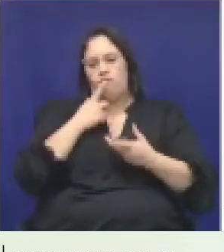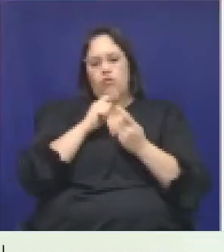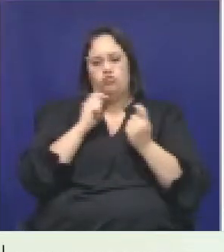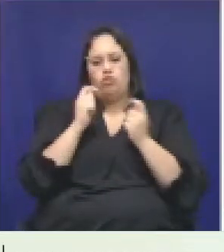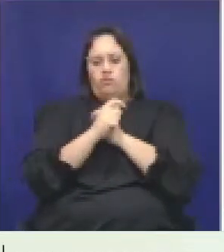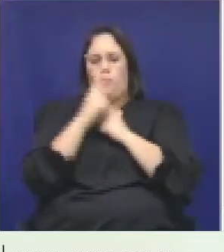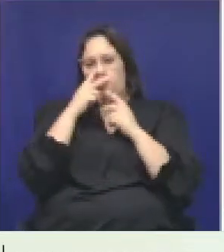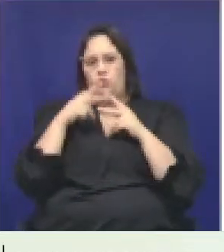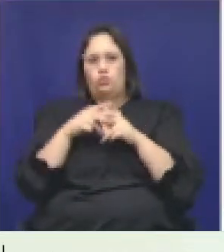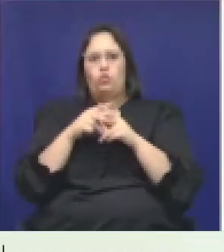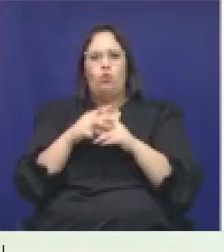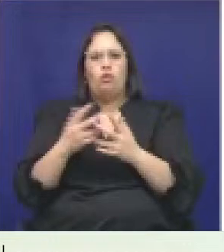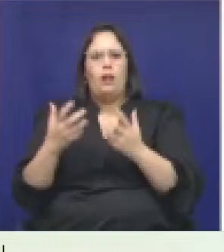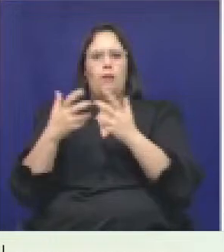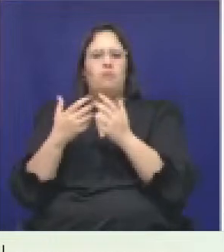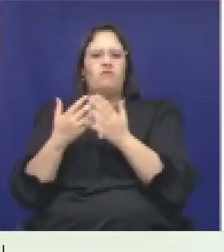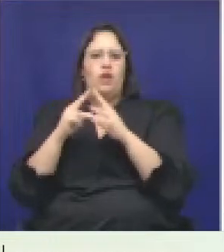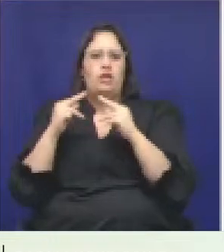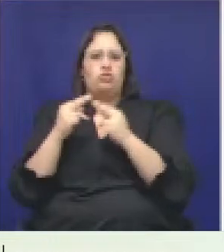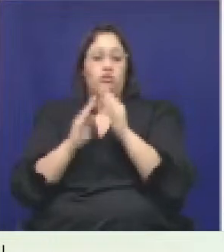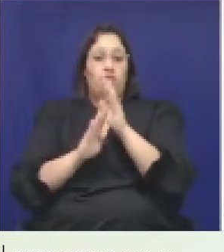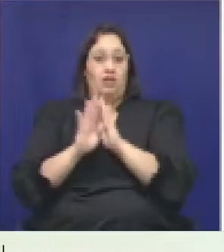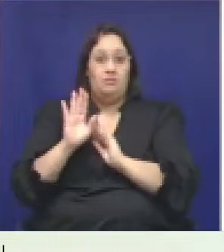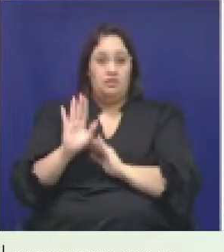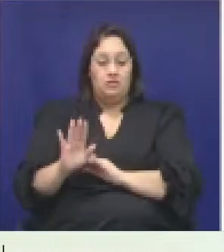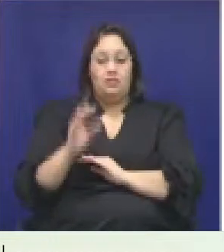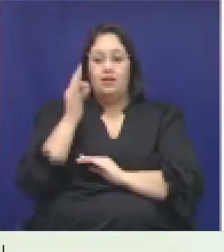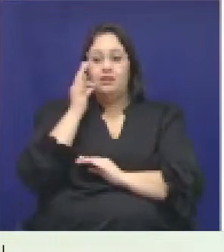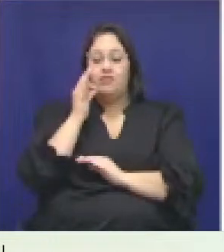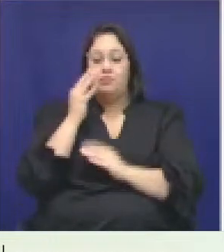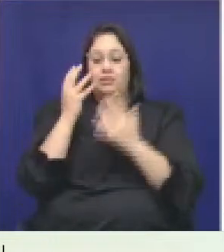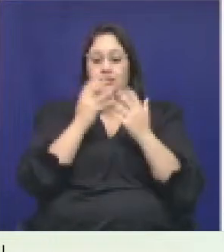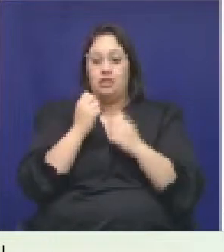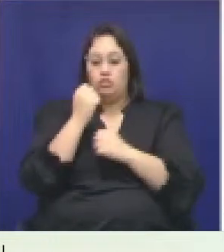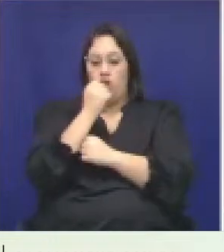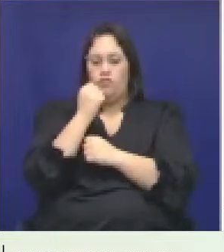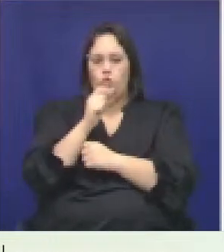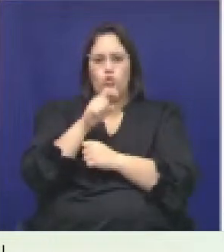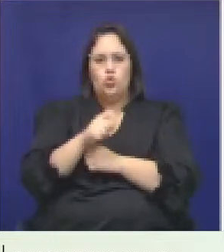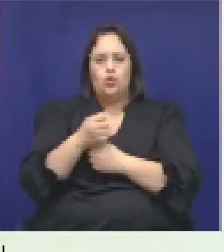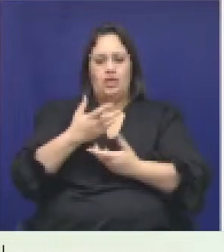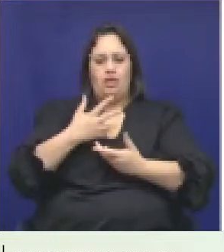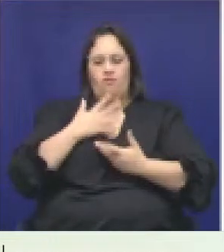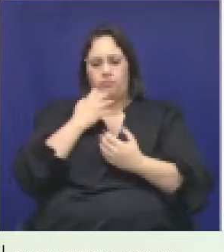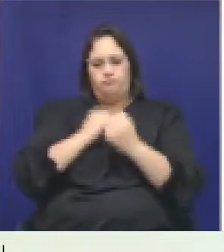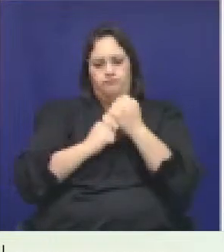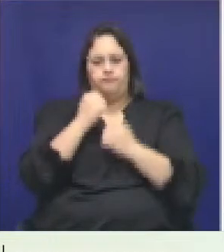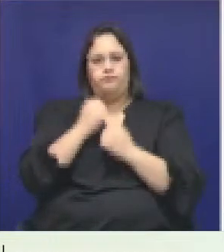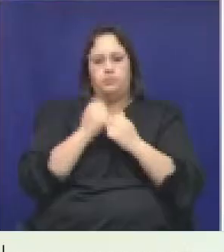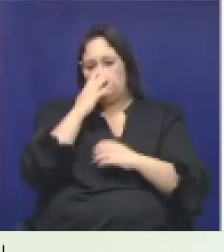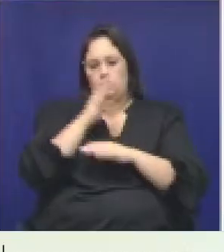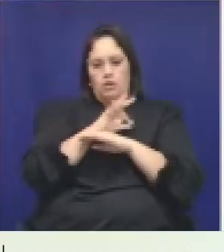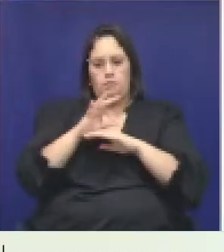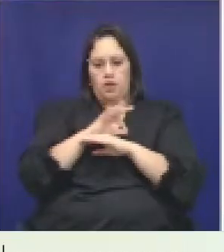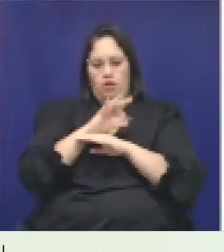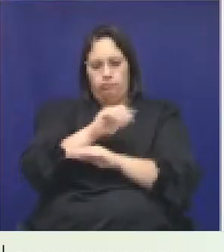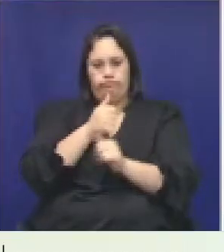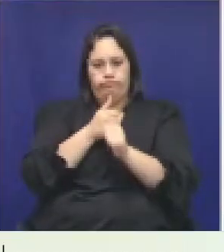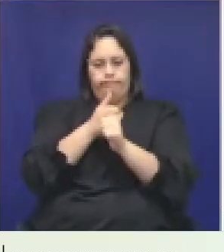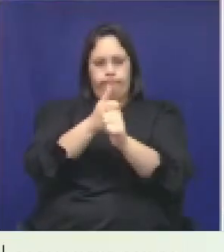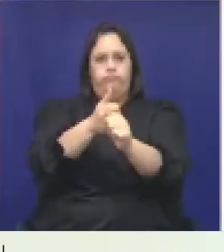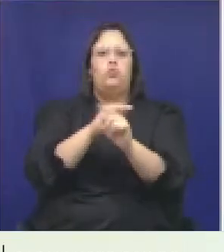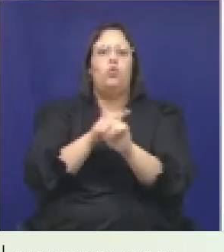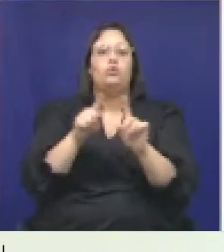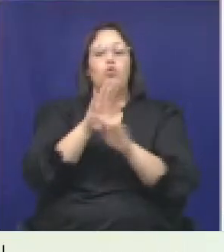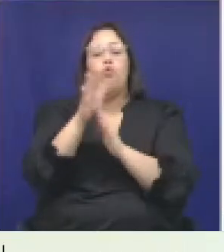national development. A government statistical office should be the engine that pivots all of government's planning and all the programs that